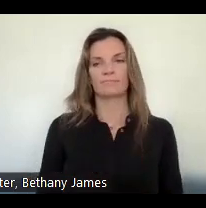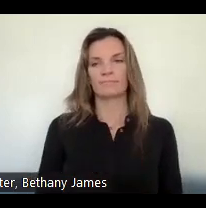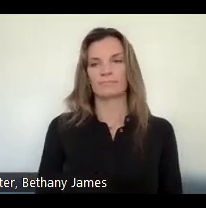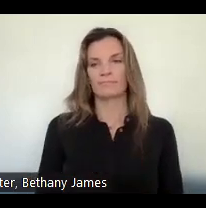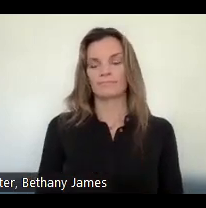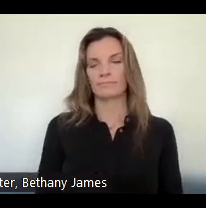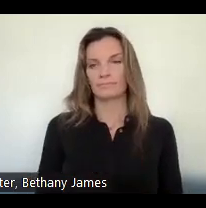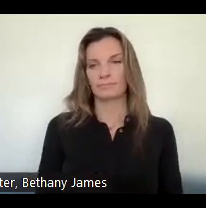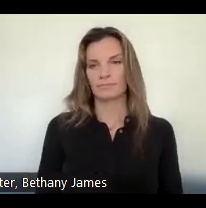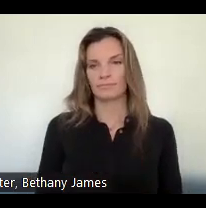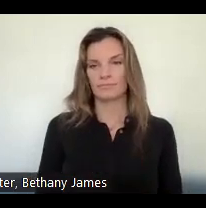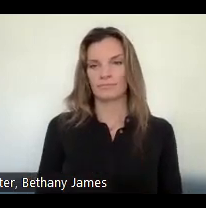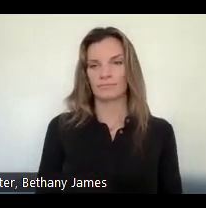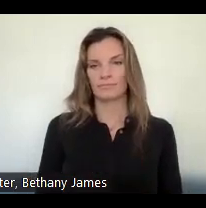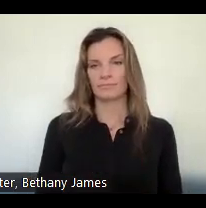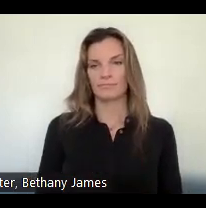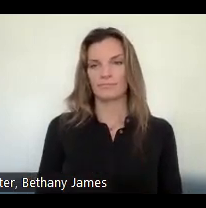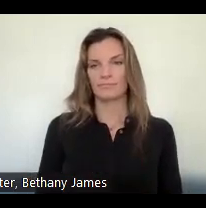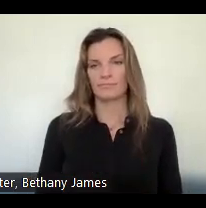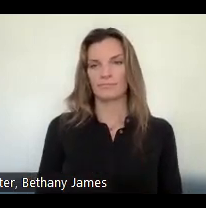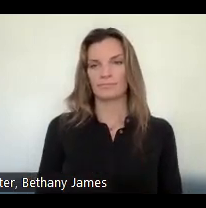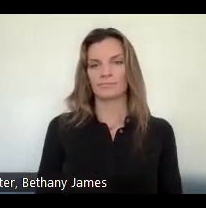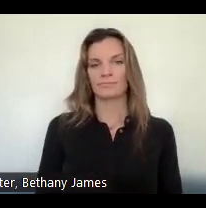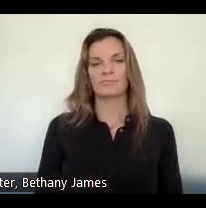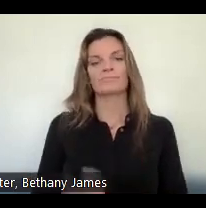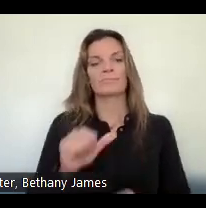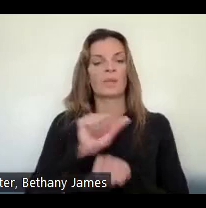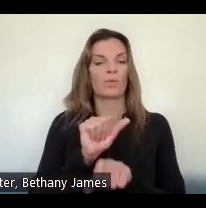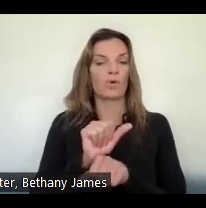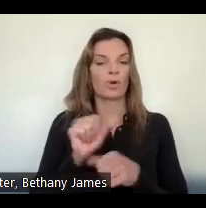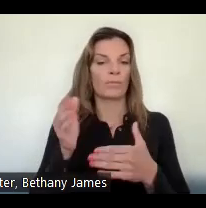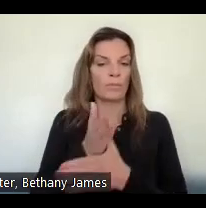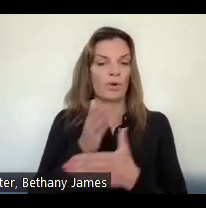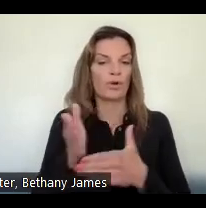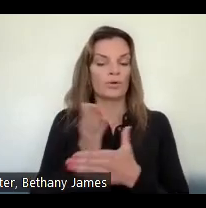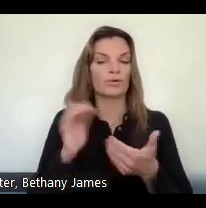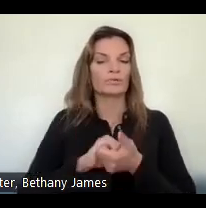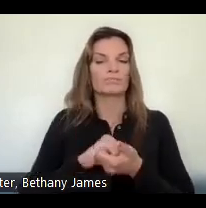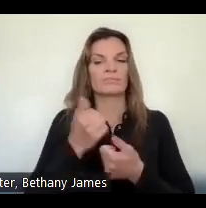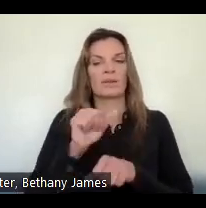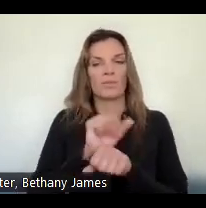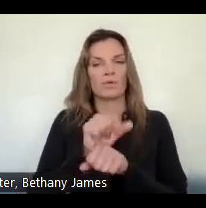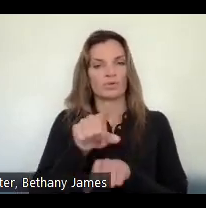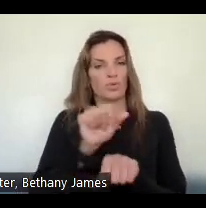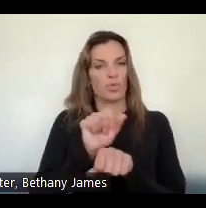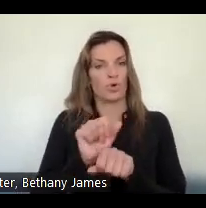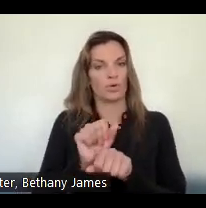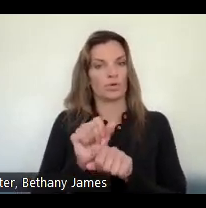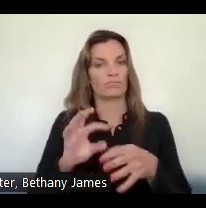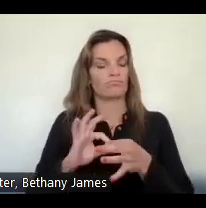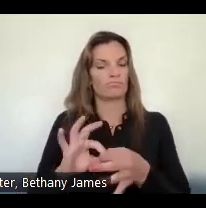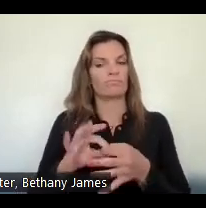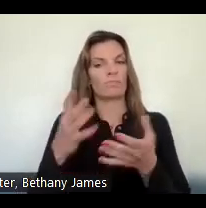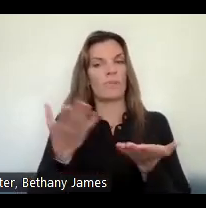So if there are any employer partners or just employers that you work with that you feel like would benefit from learning more